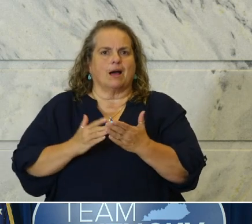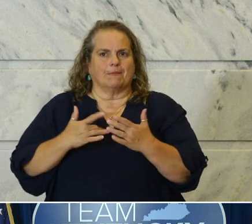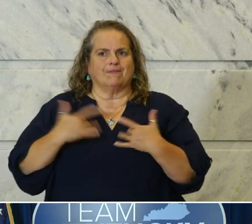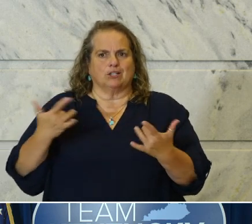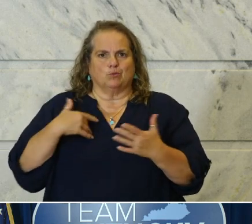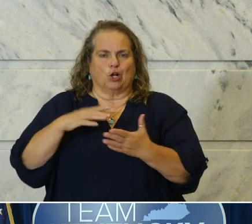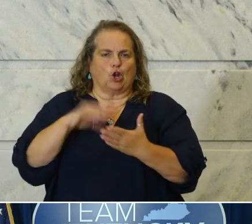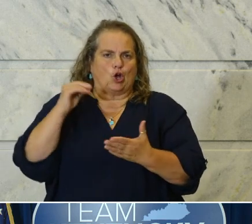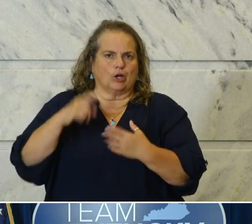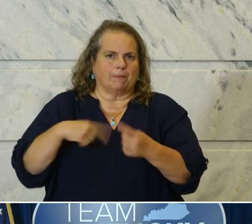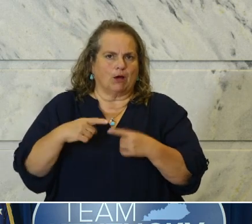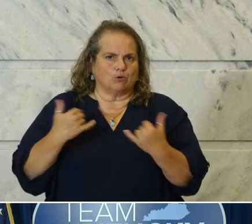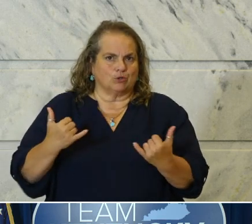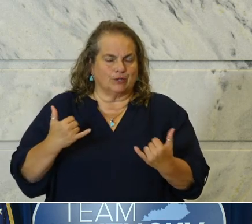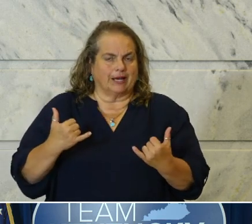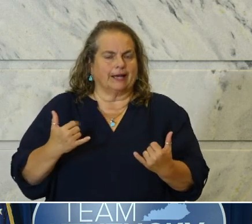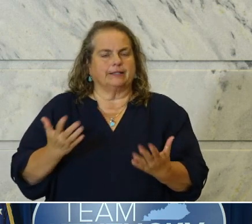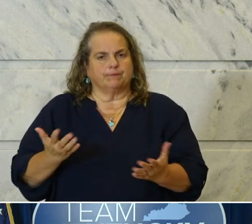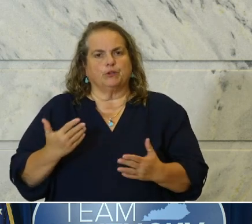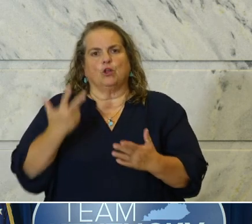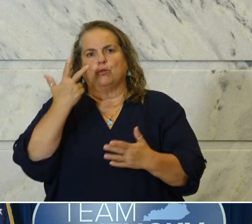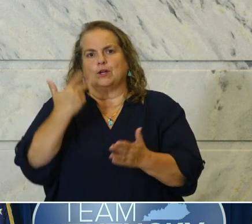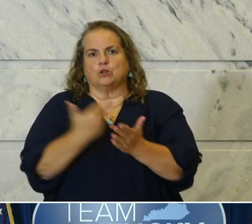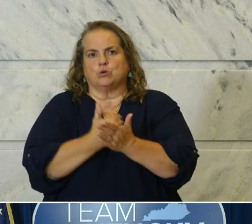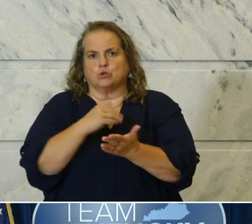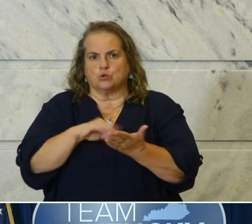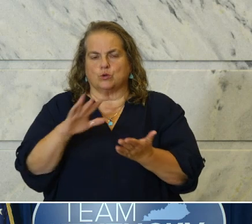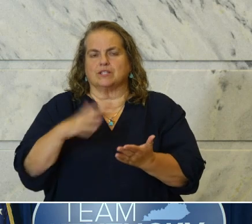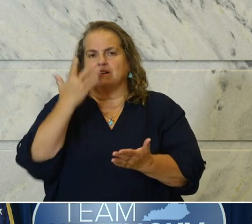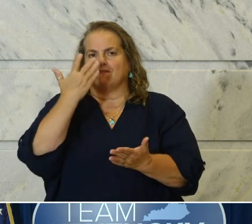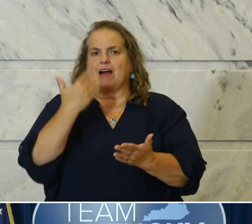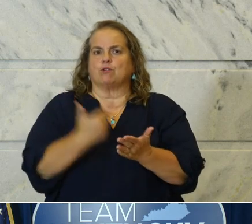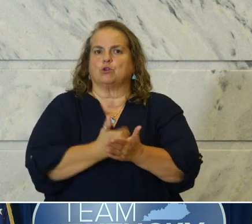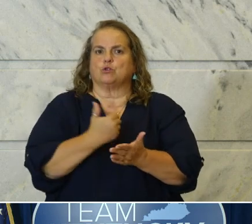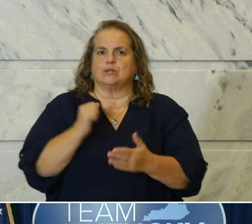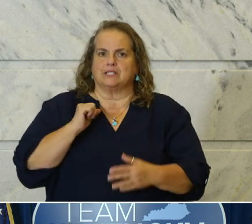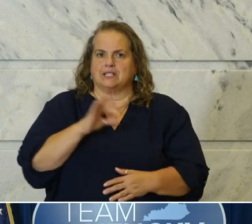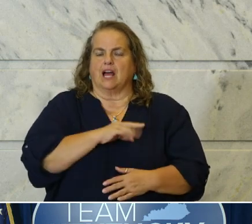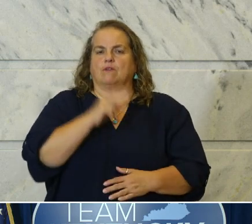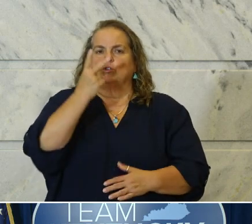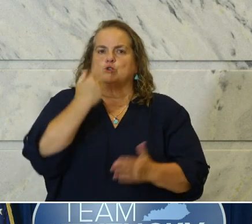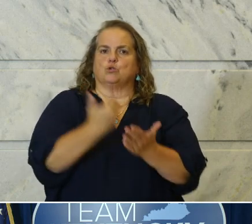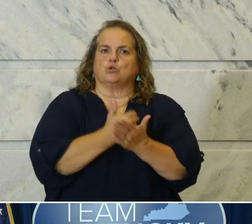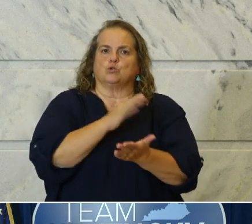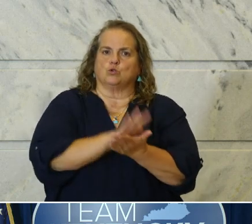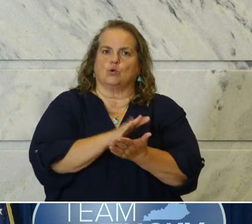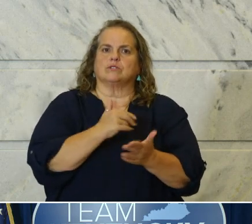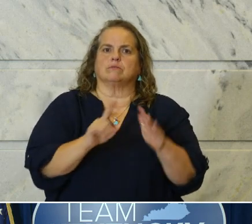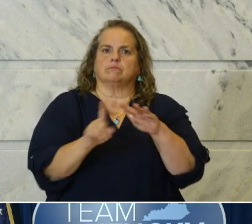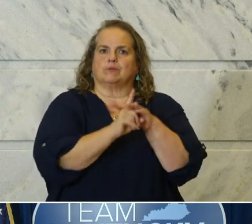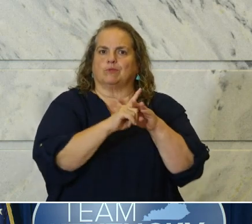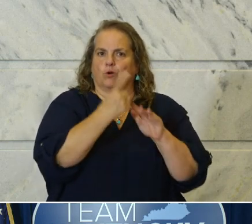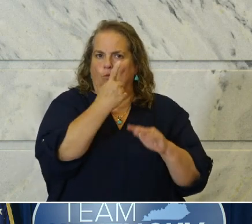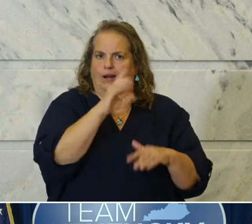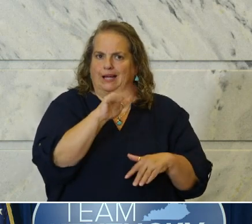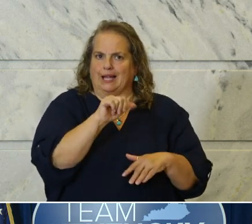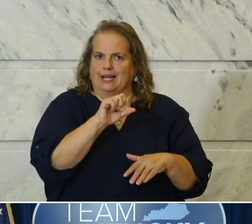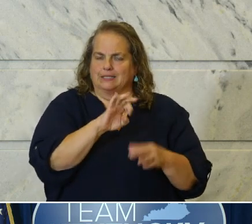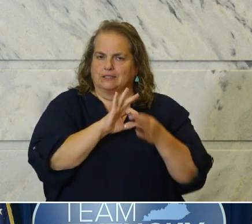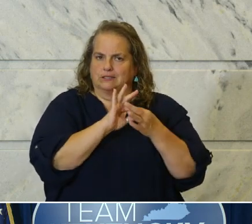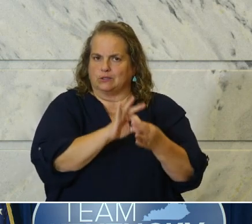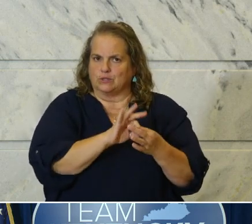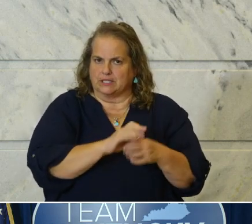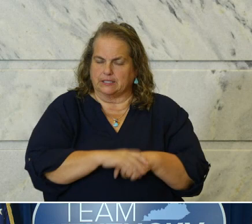today. 3 new students, 5 new faculty or staff, 2 new schools have had at least one case associated with